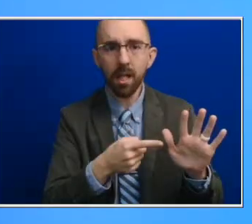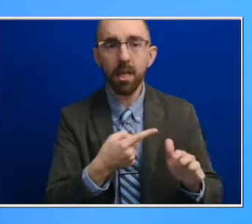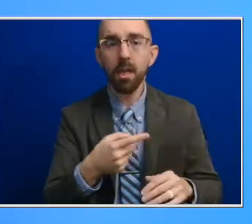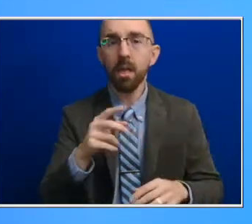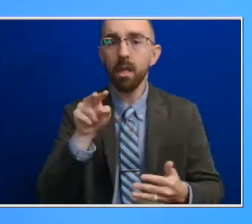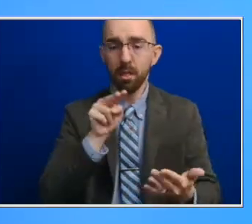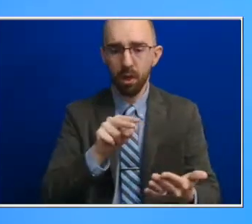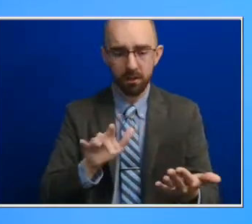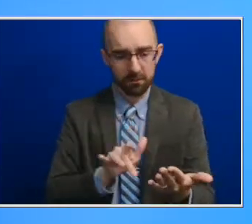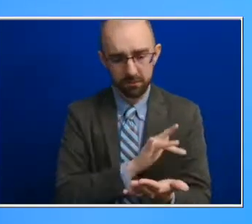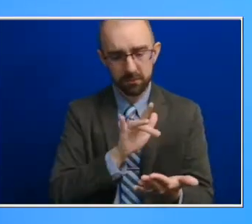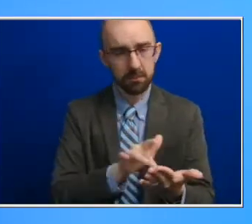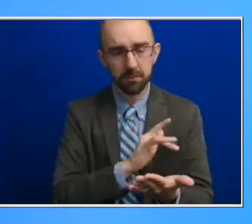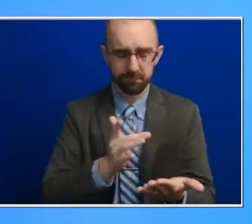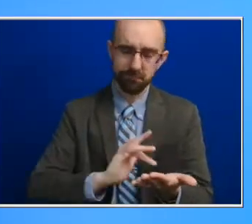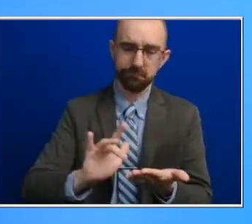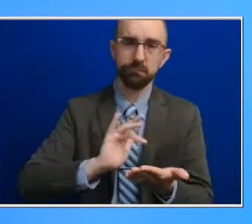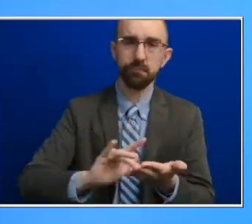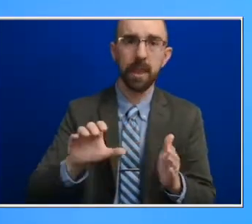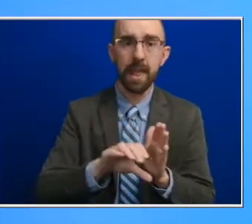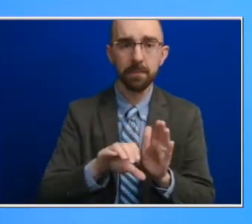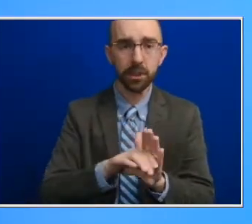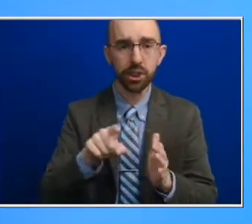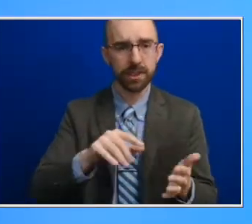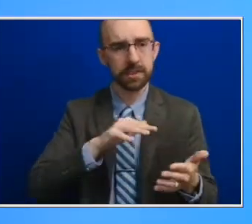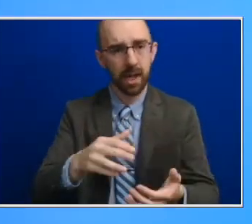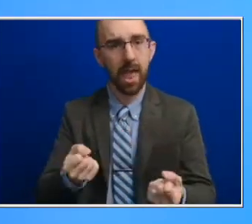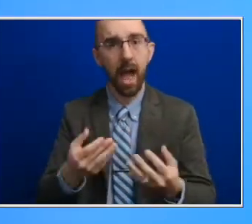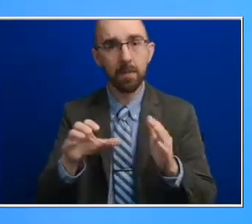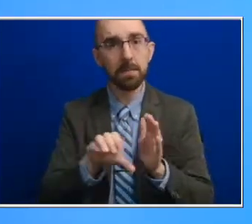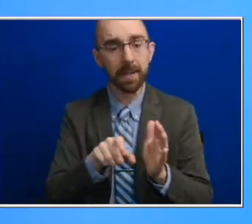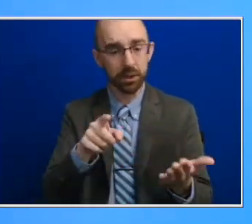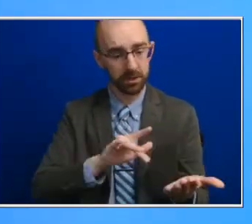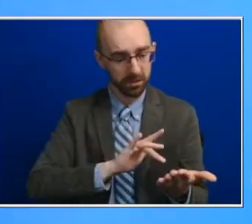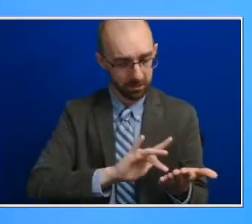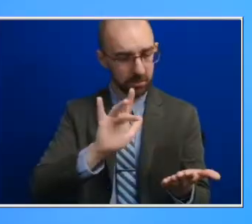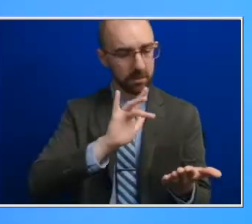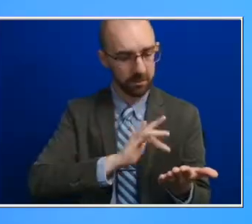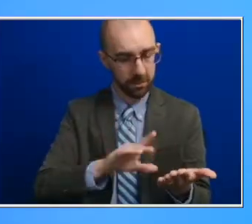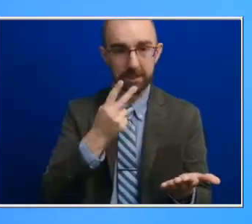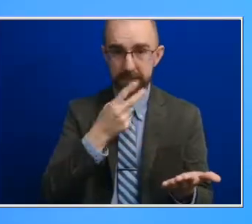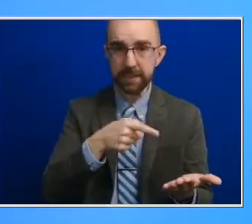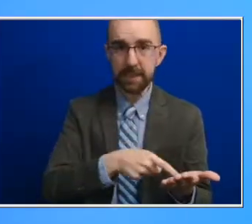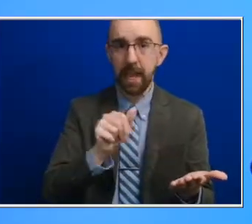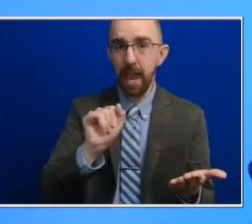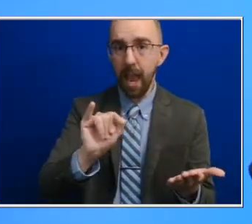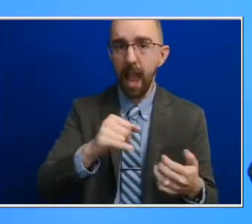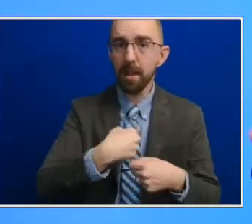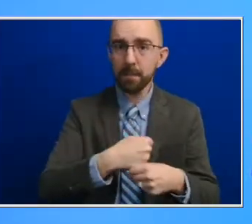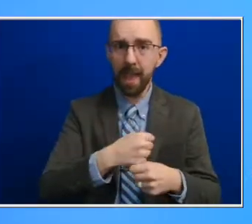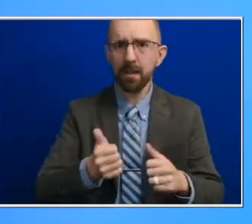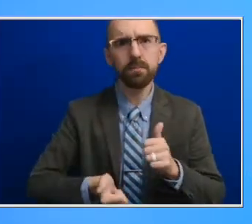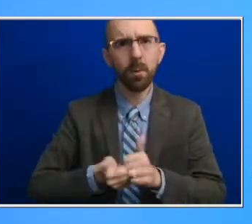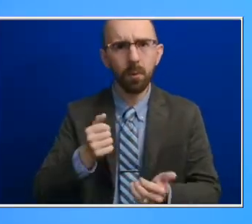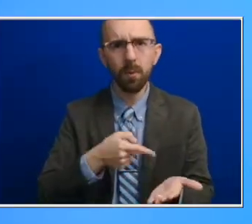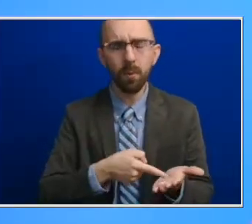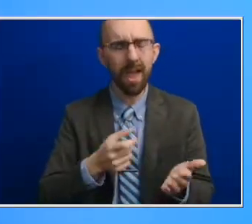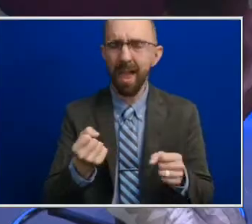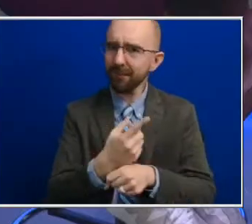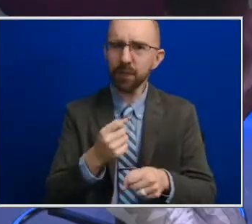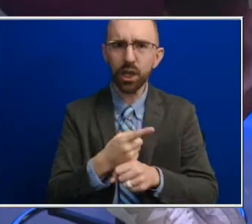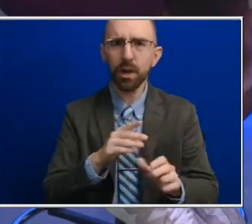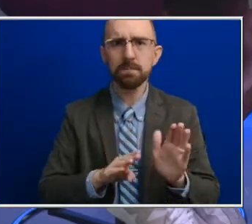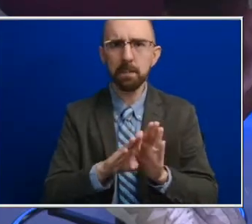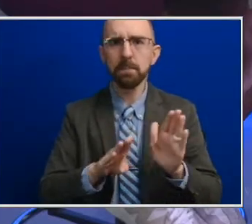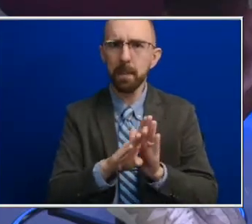15, 20. They're doing the studies on how many images you're seeing on especially Instagram are AI generated. It's just going up every year. It's super creepy.